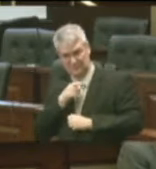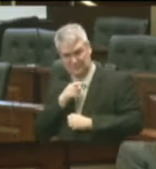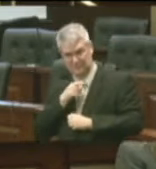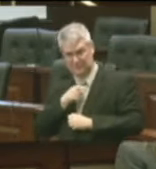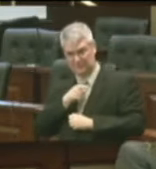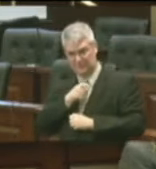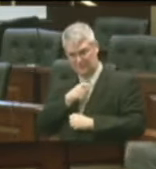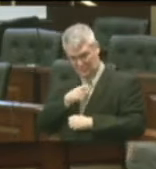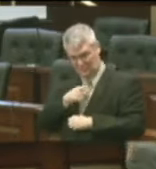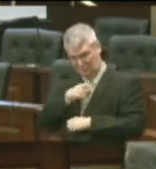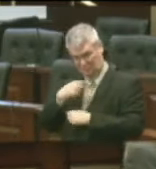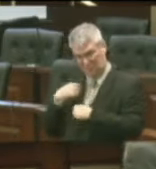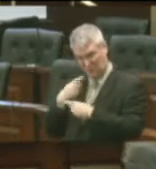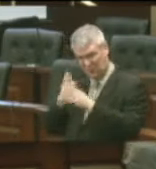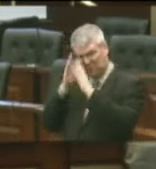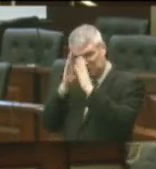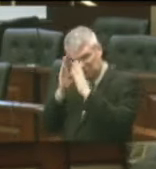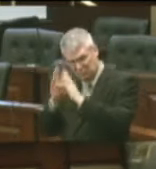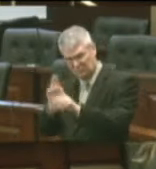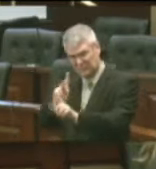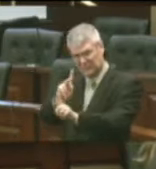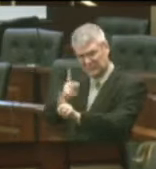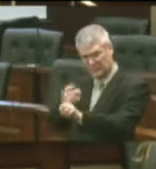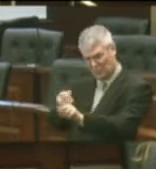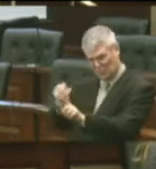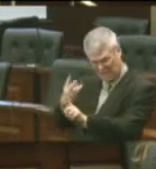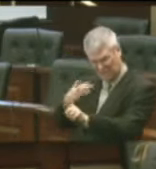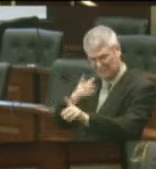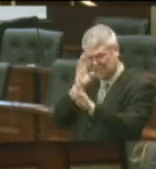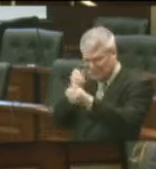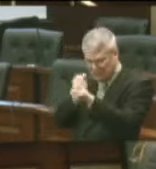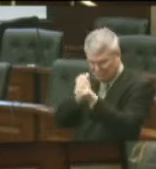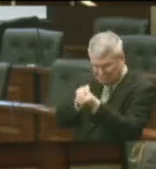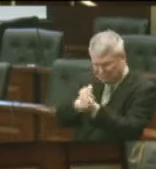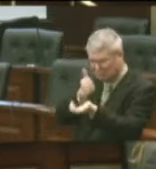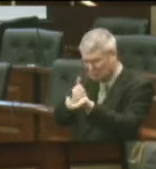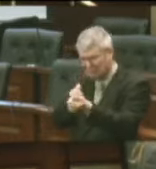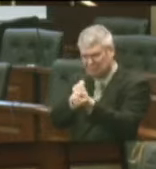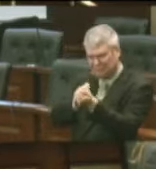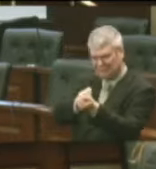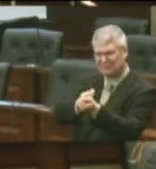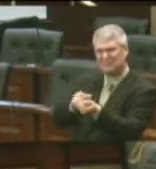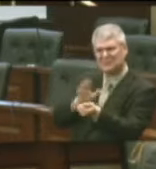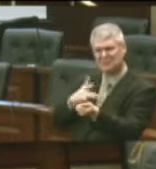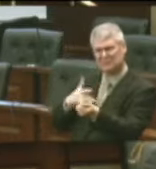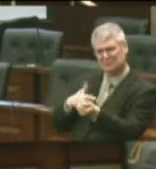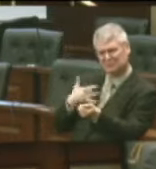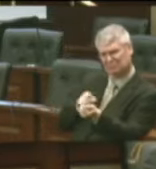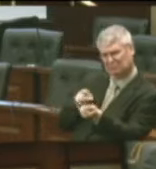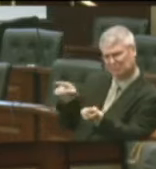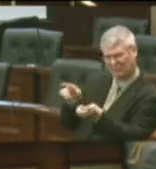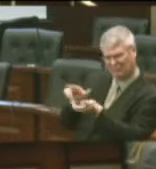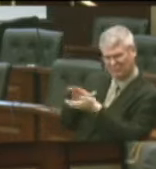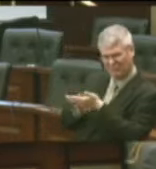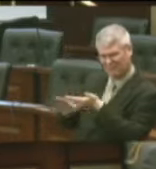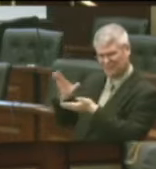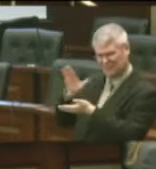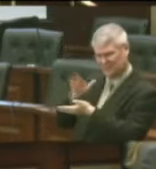there any availability? Was that an option? Was that something you could do? Was that I don't think it was an option, but you got to remember, higher education